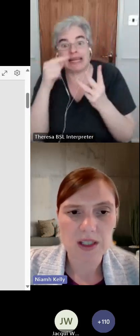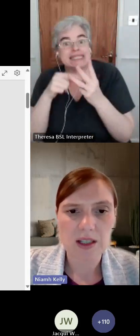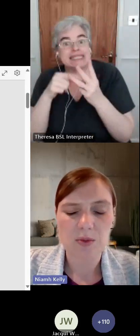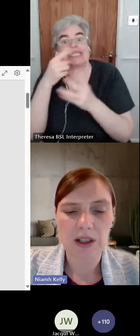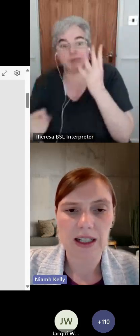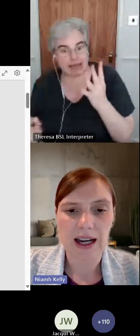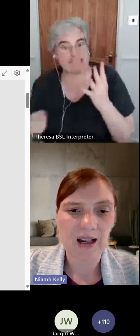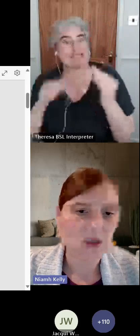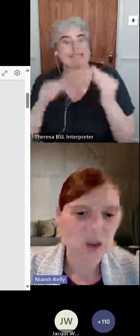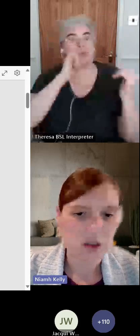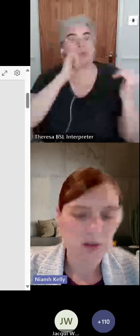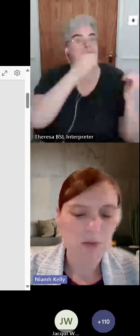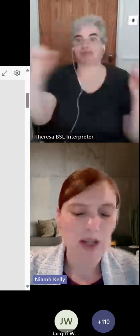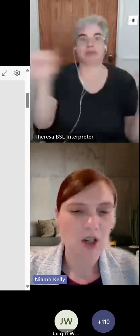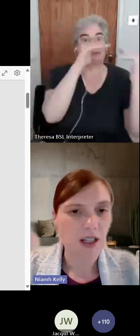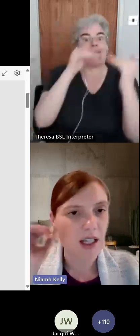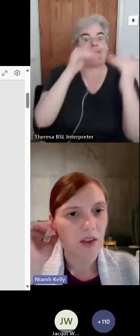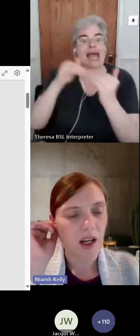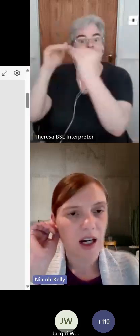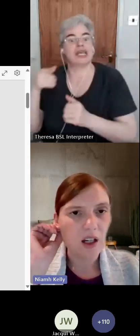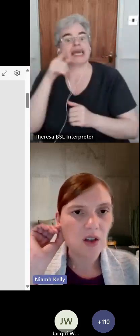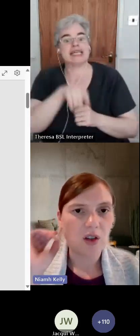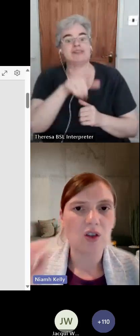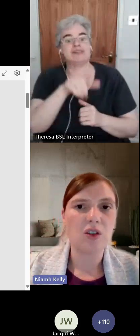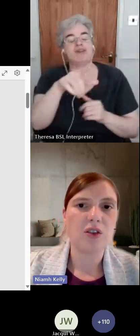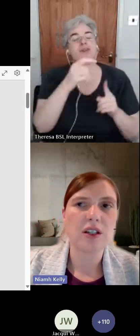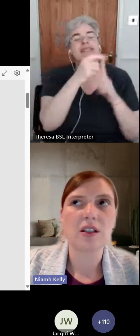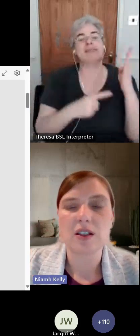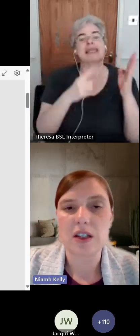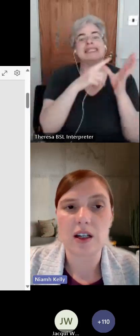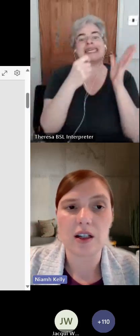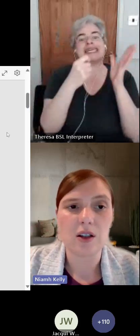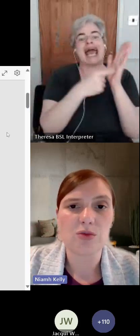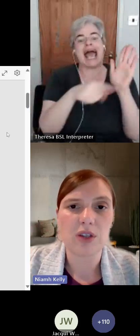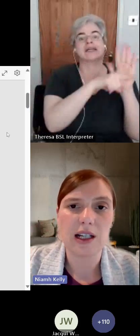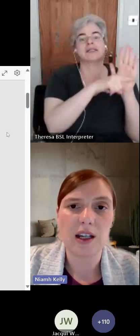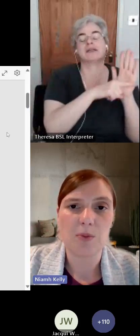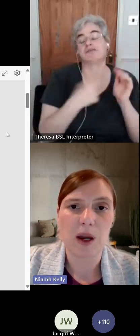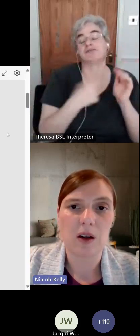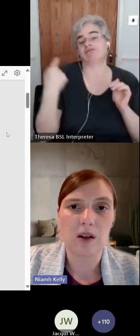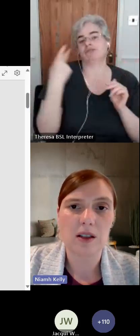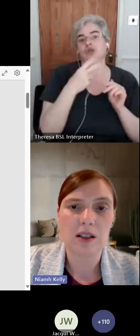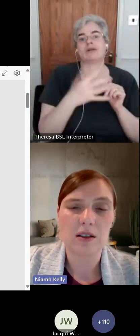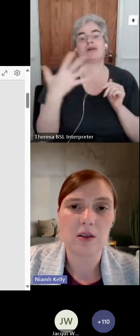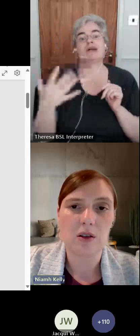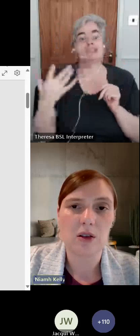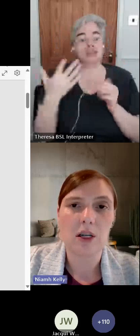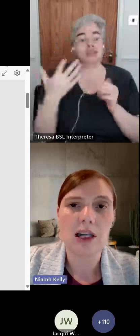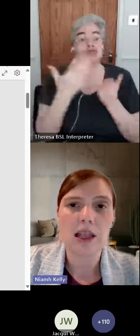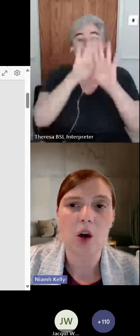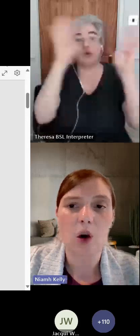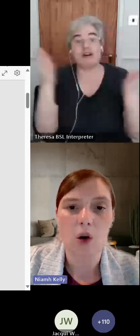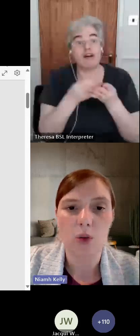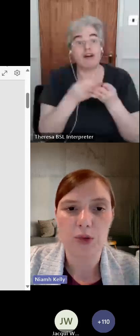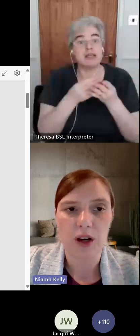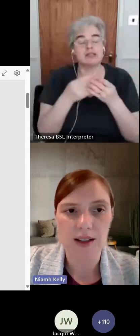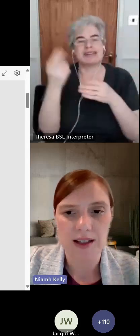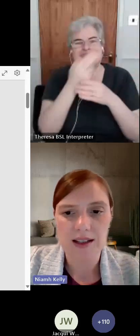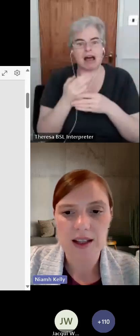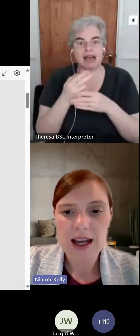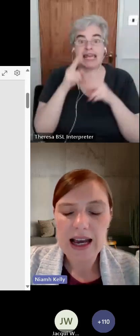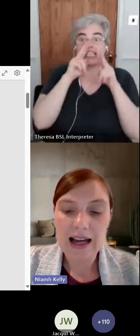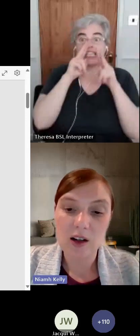that comes from a Disability Act, it's just mentioned in there. So universal design is really about looking at the